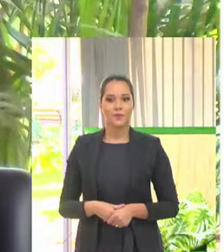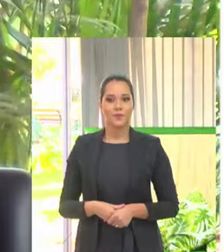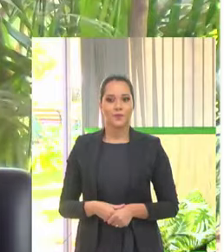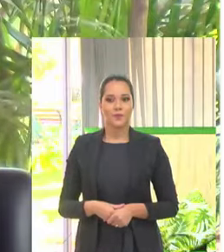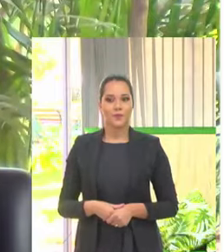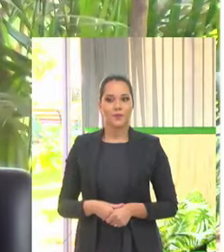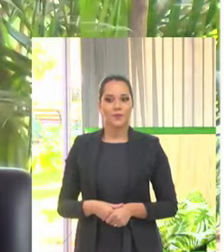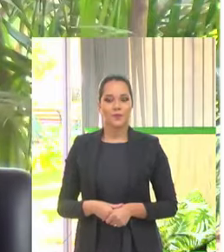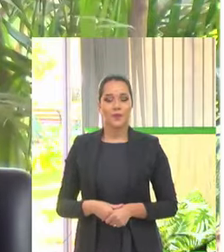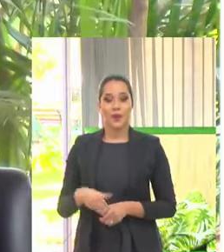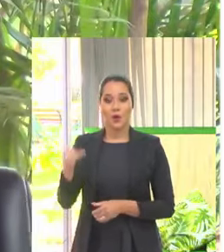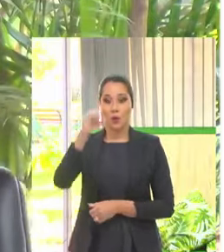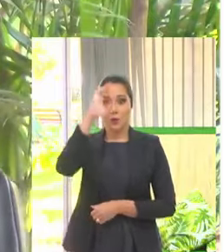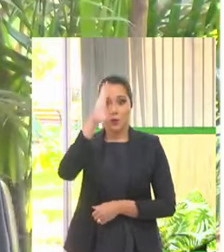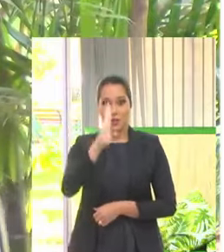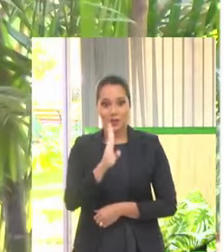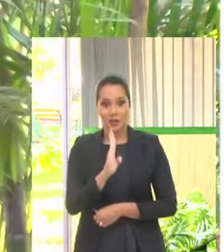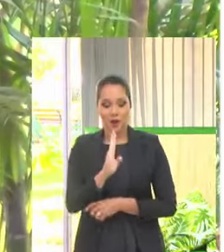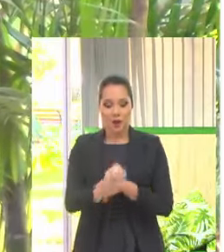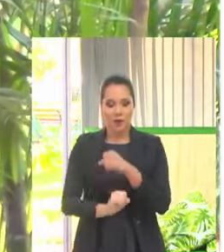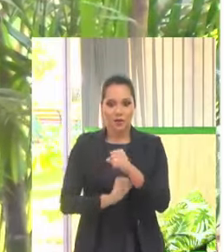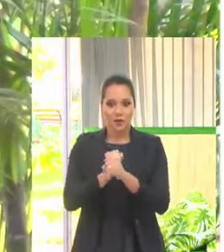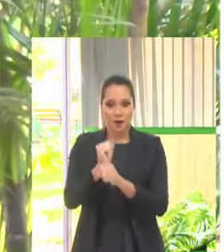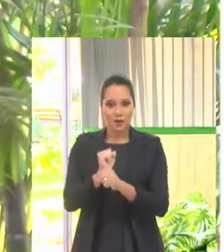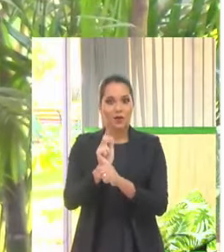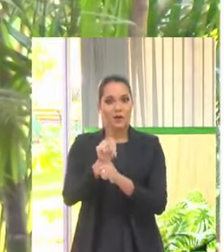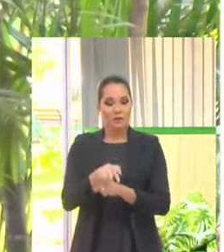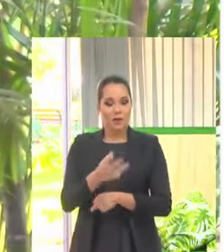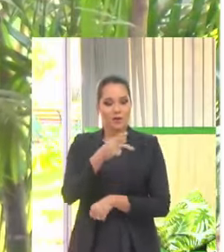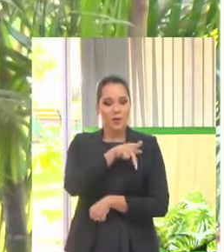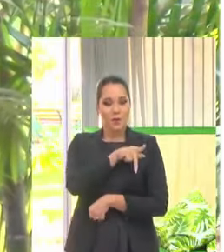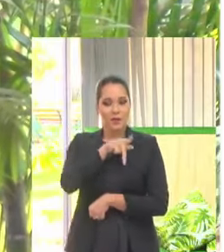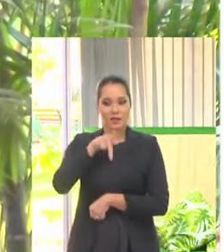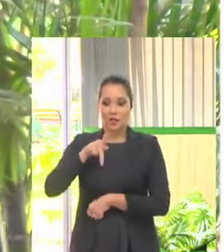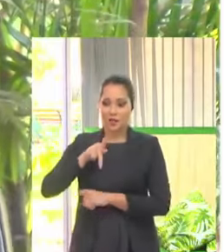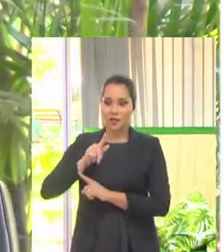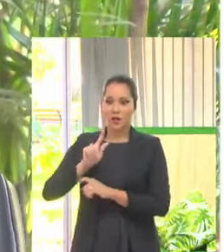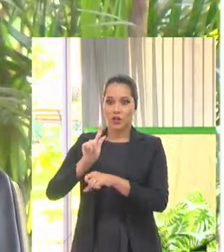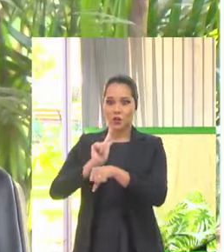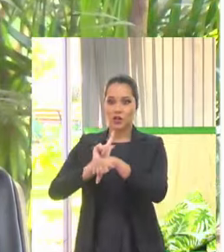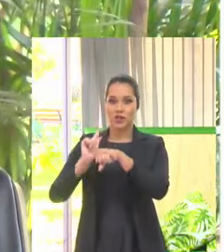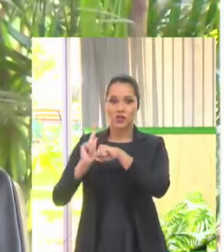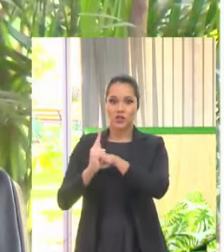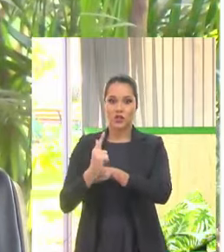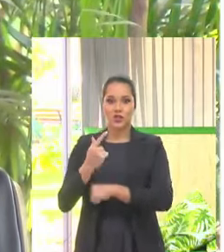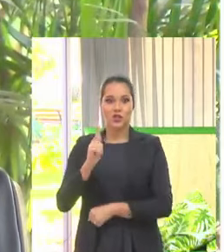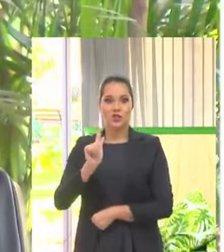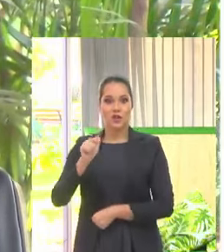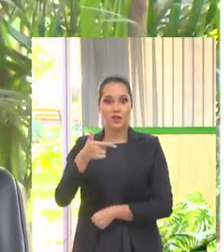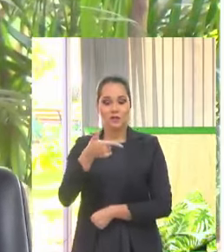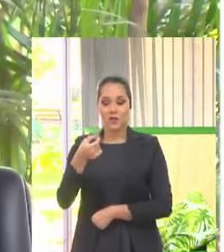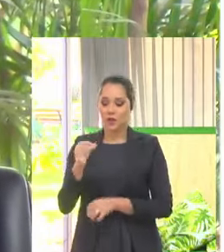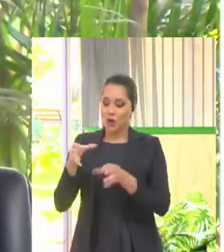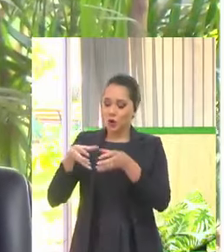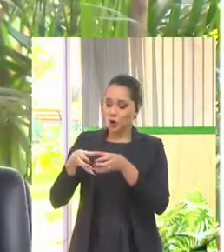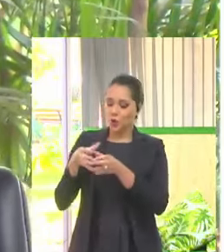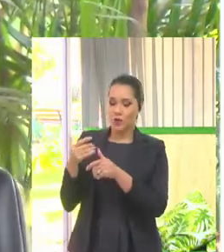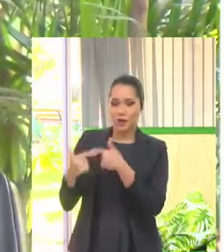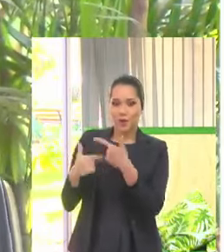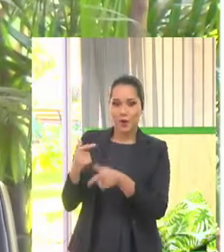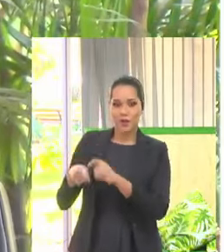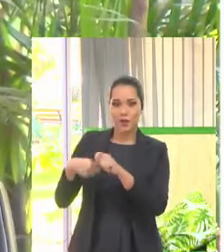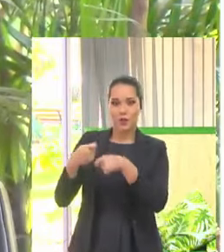Brazil this year presides over G20, which includes a digital economy working group, which ENAP is